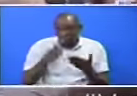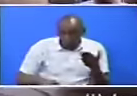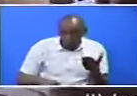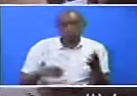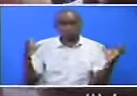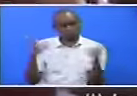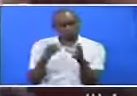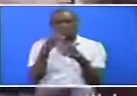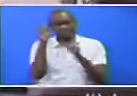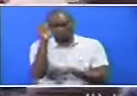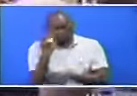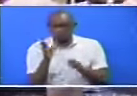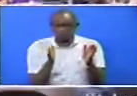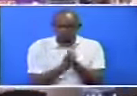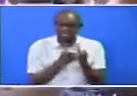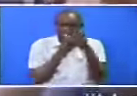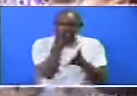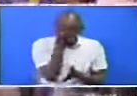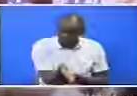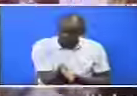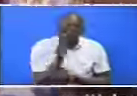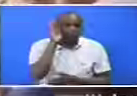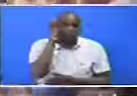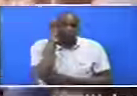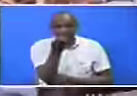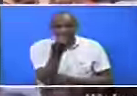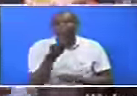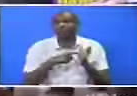jig between the president and the party leader Alfred Mutua.